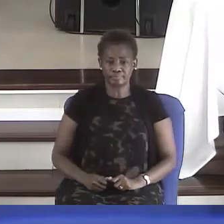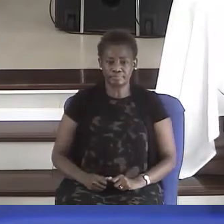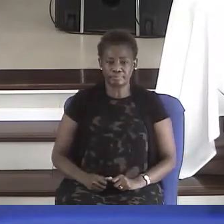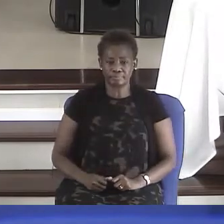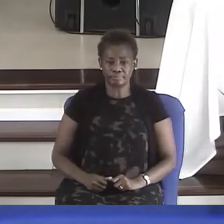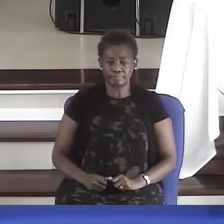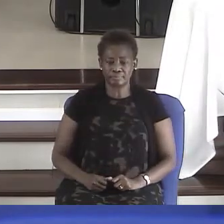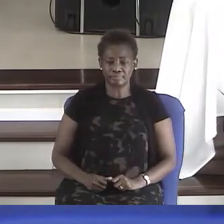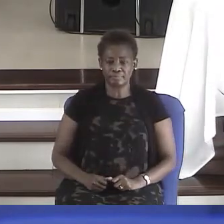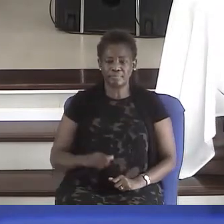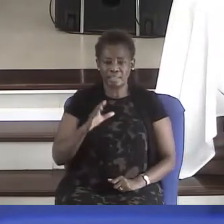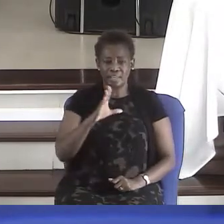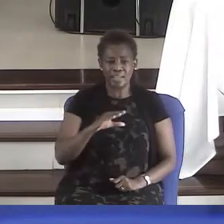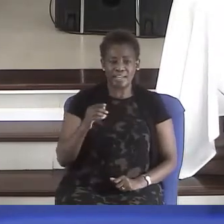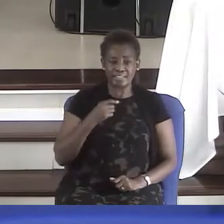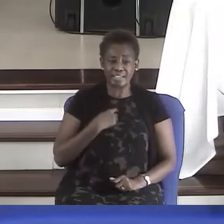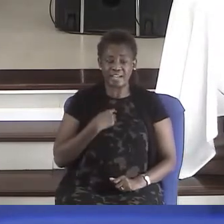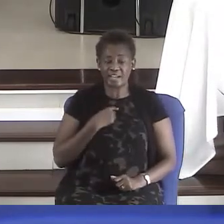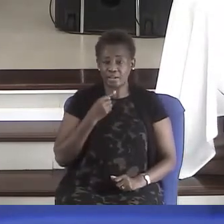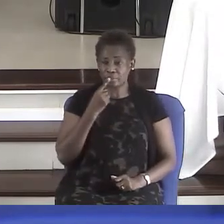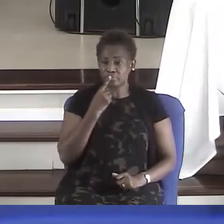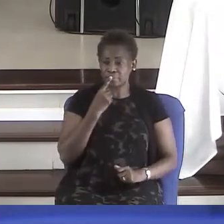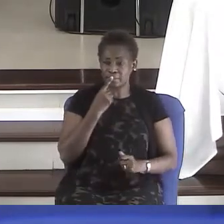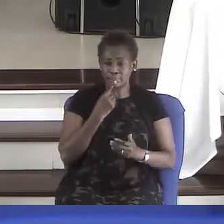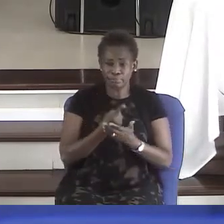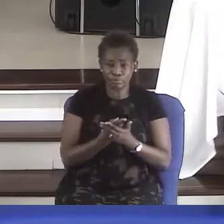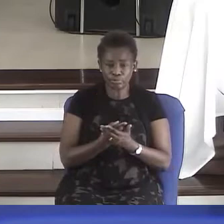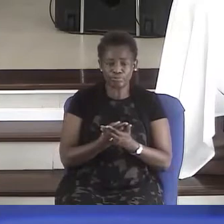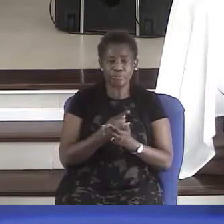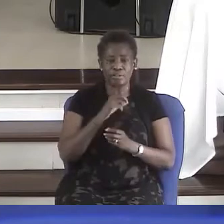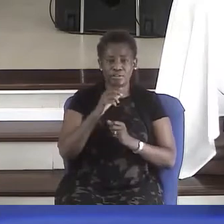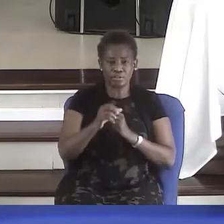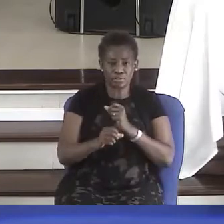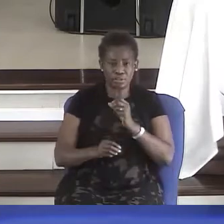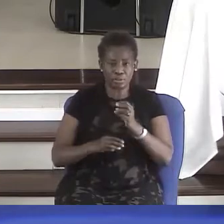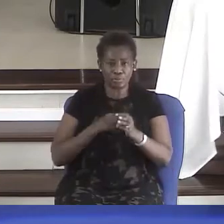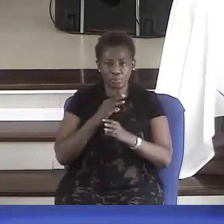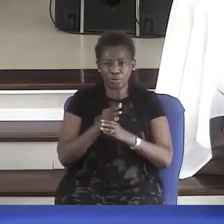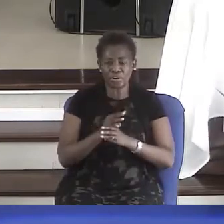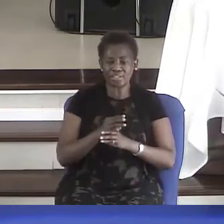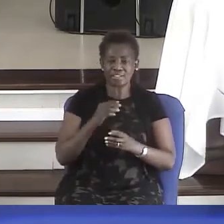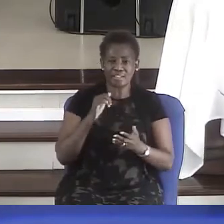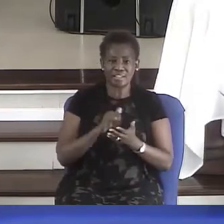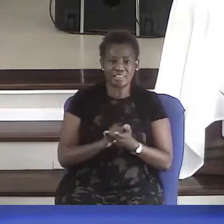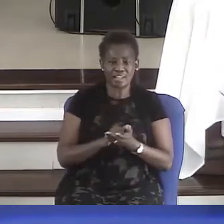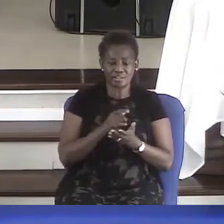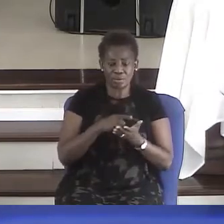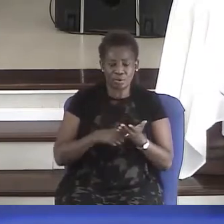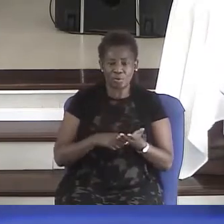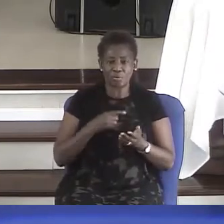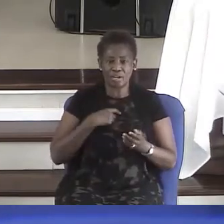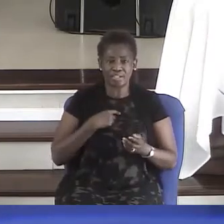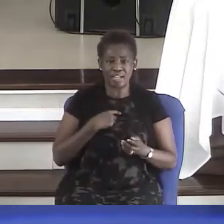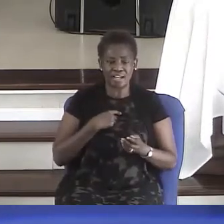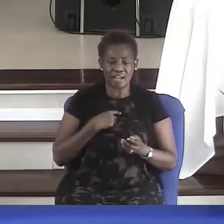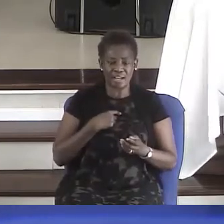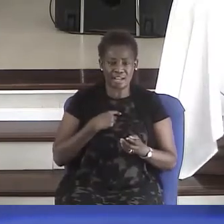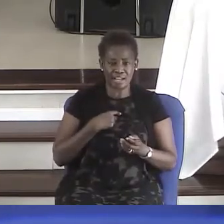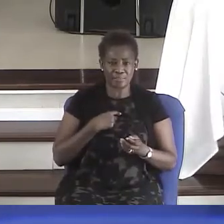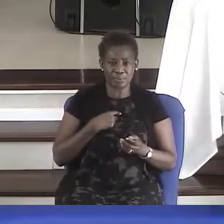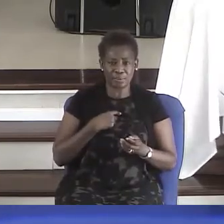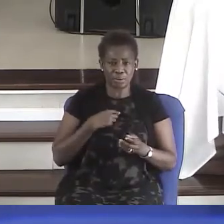And I'm going to prove to the world that what I'm holding on to is the